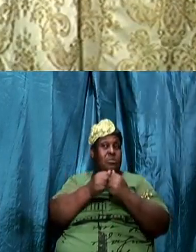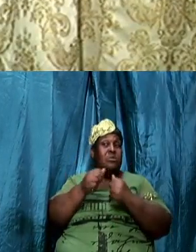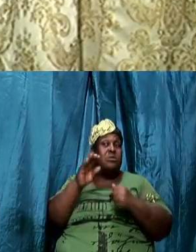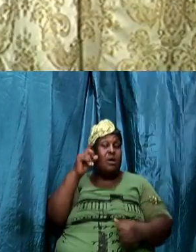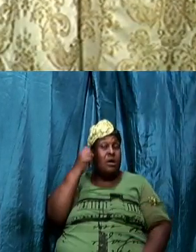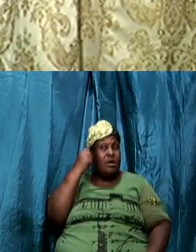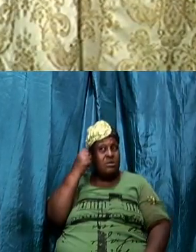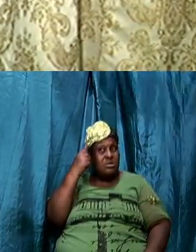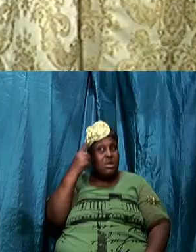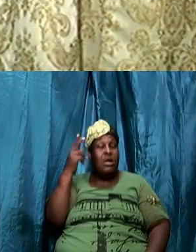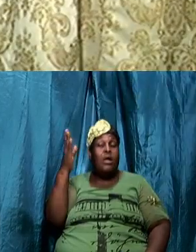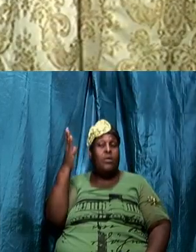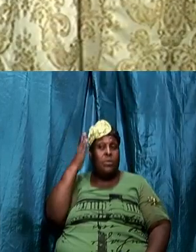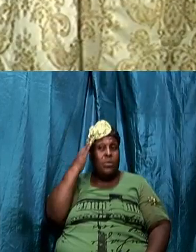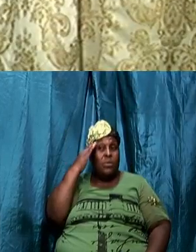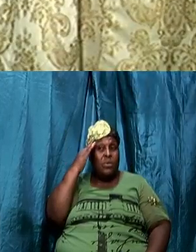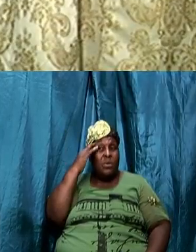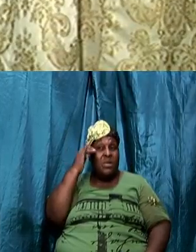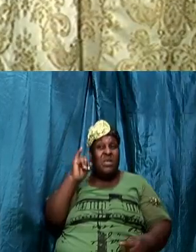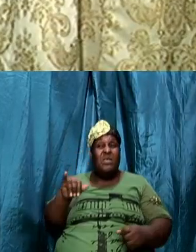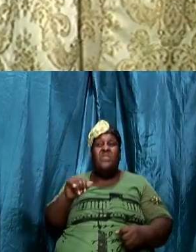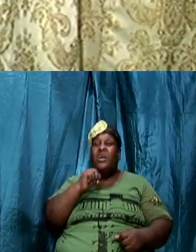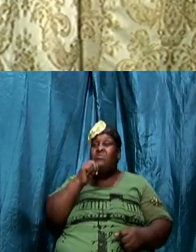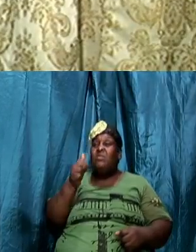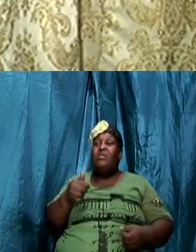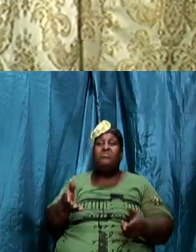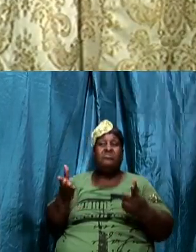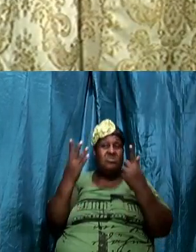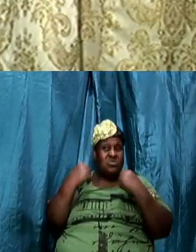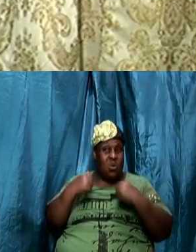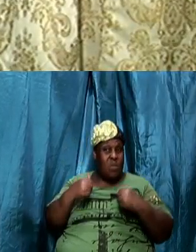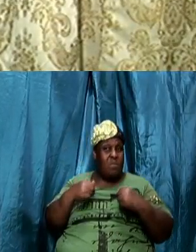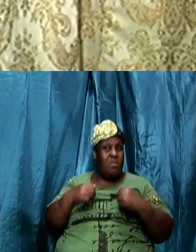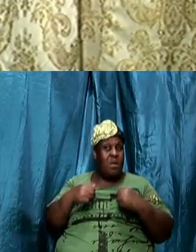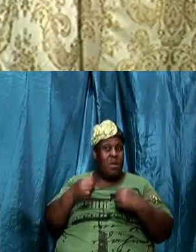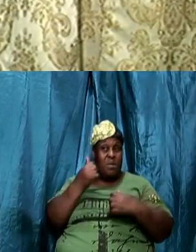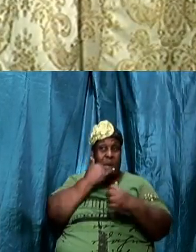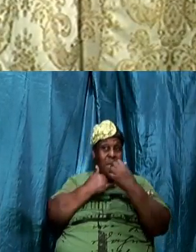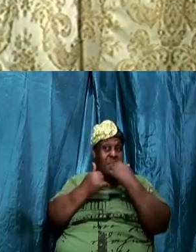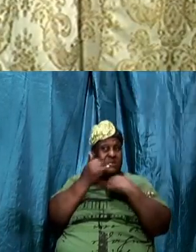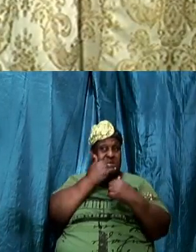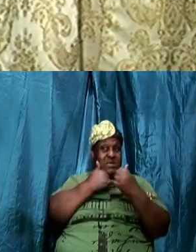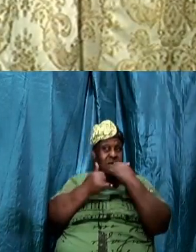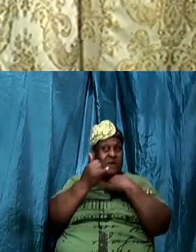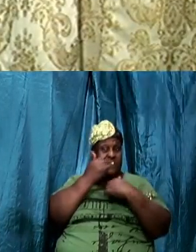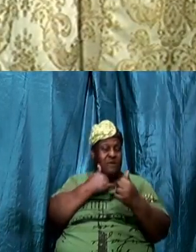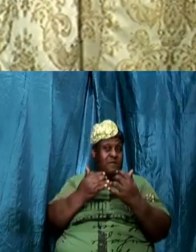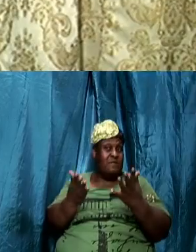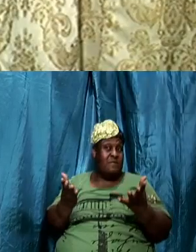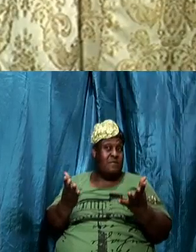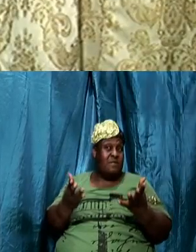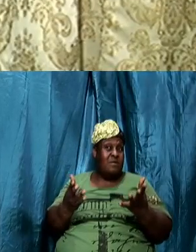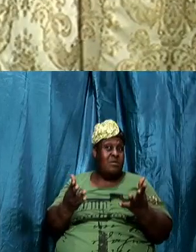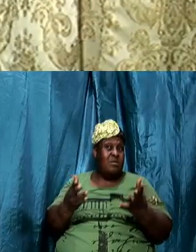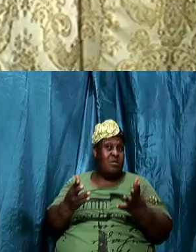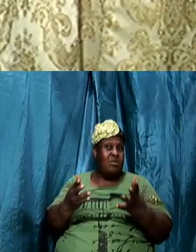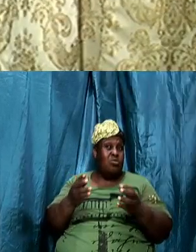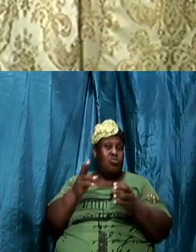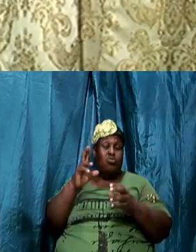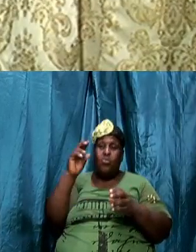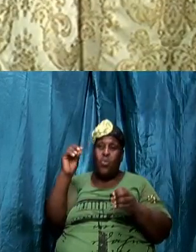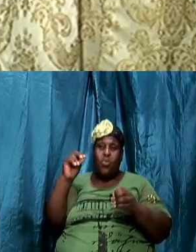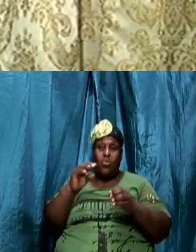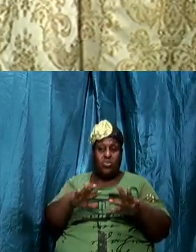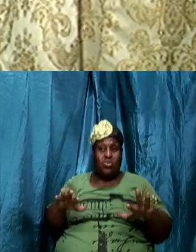And know that it don't just come by buck up. I can safely tell any one of us right now that no child of